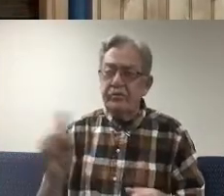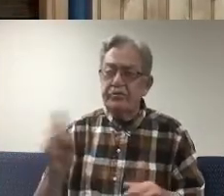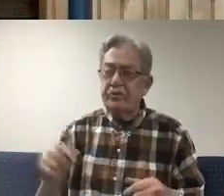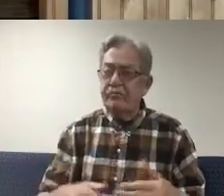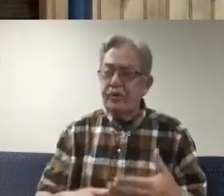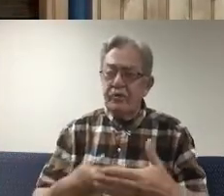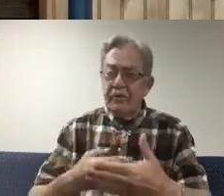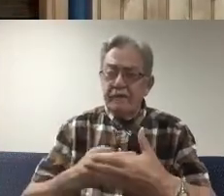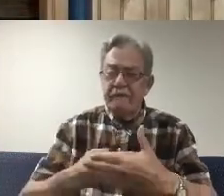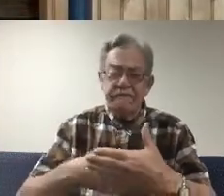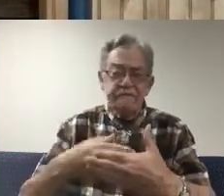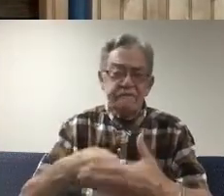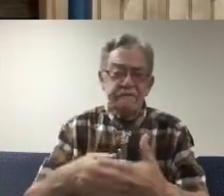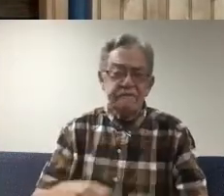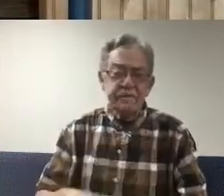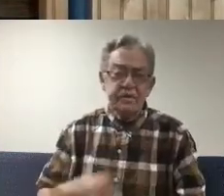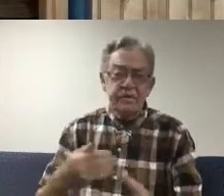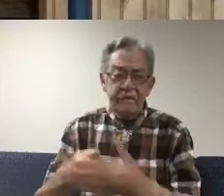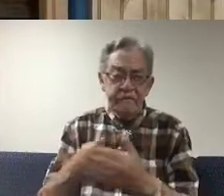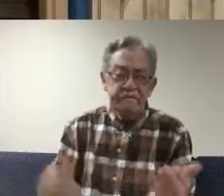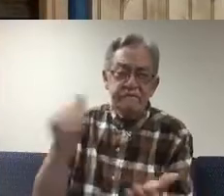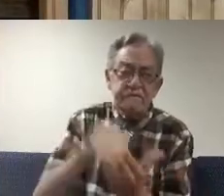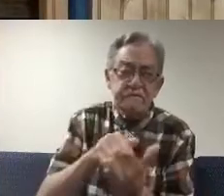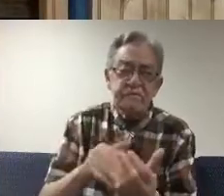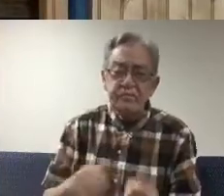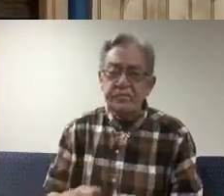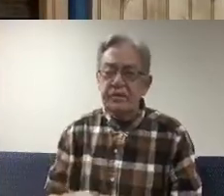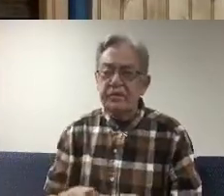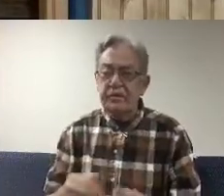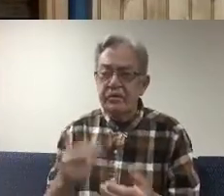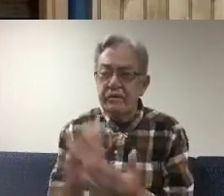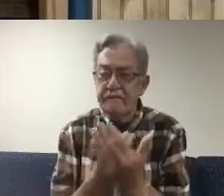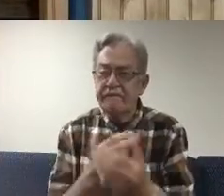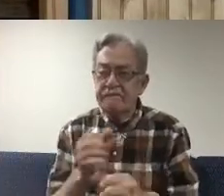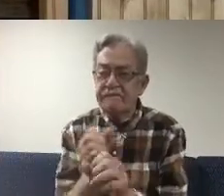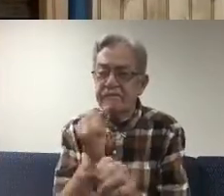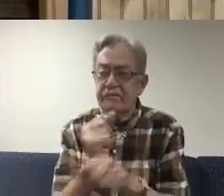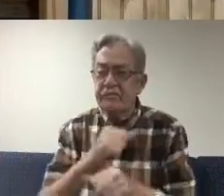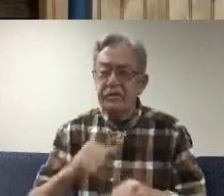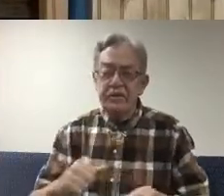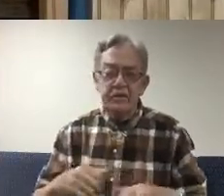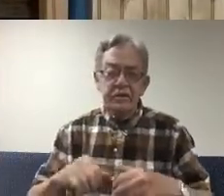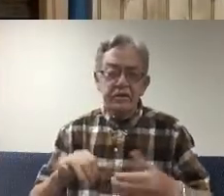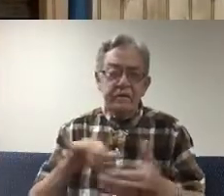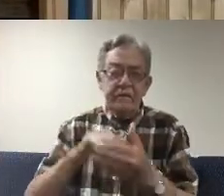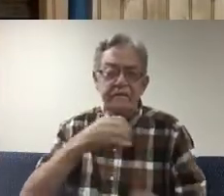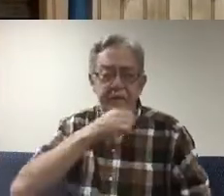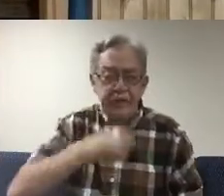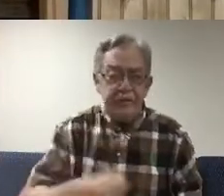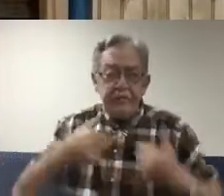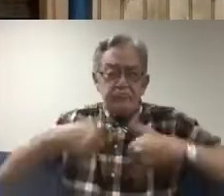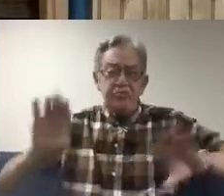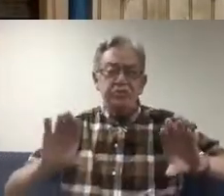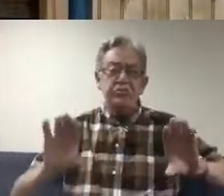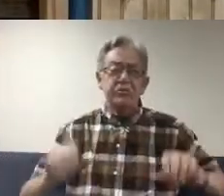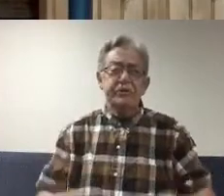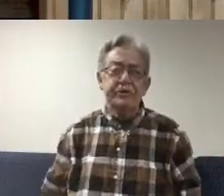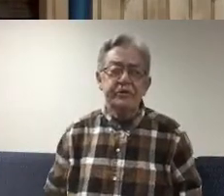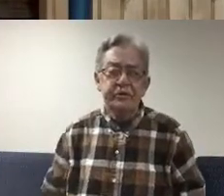desires that you have. And that is the life of Christ. Christ shows us the